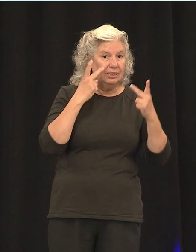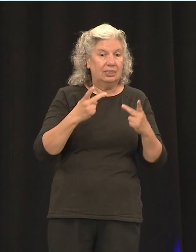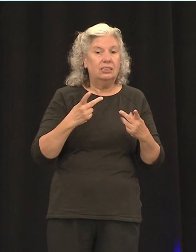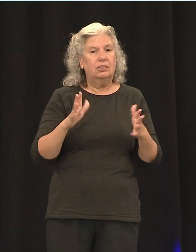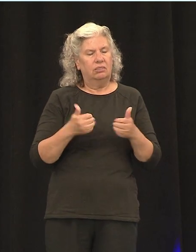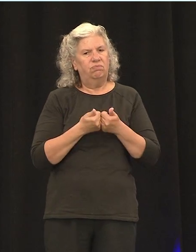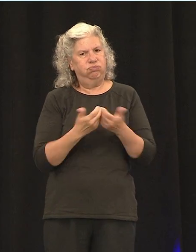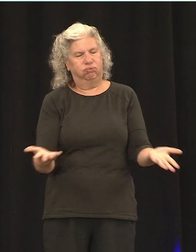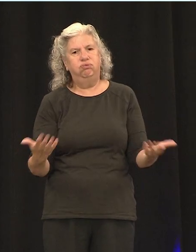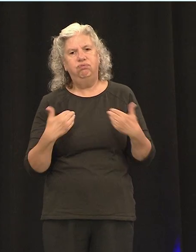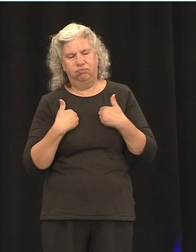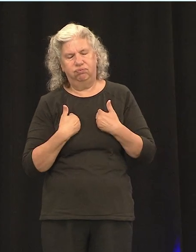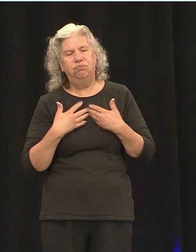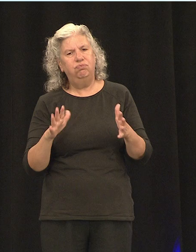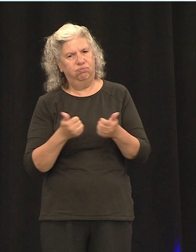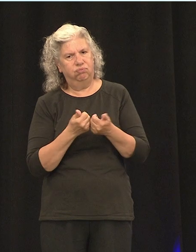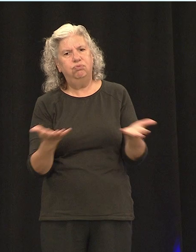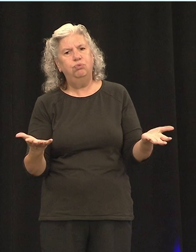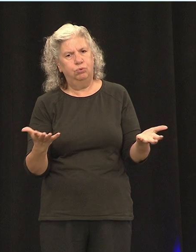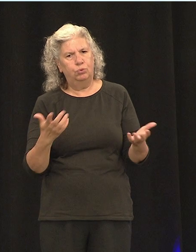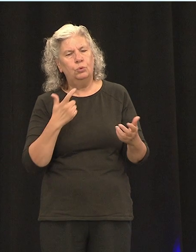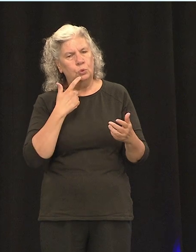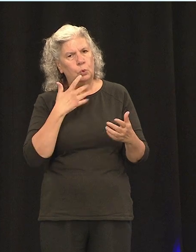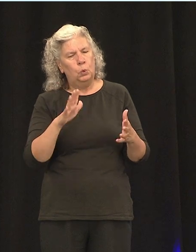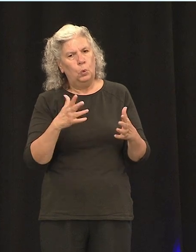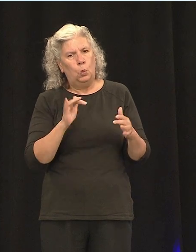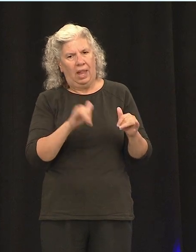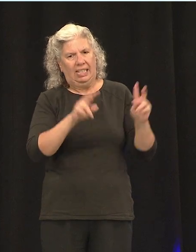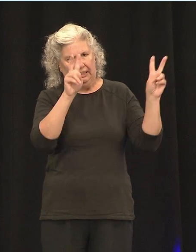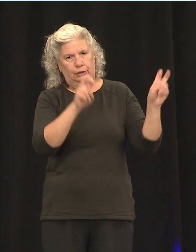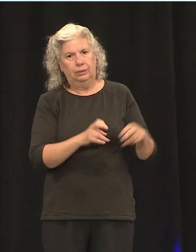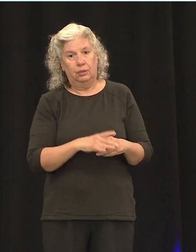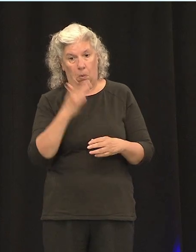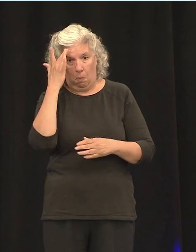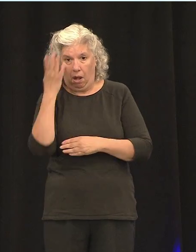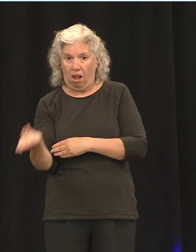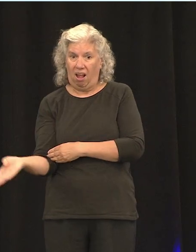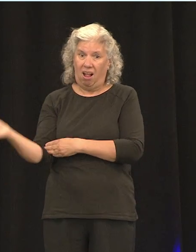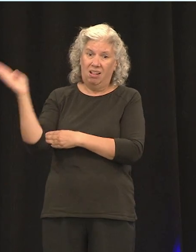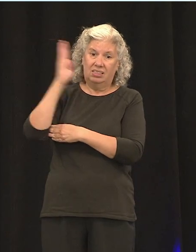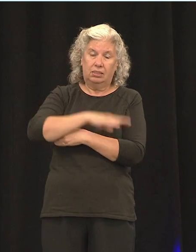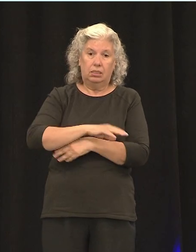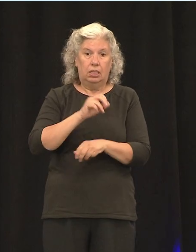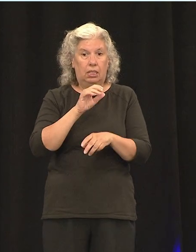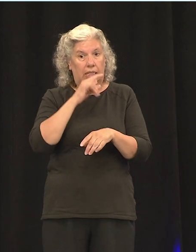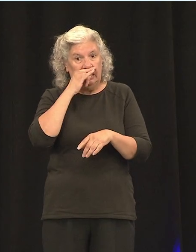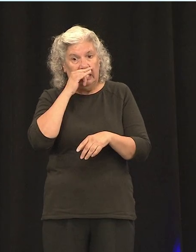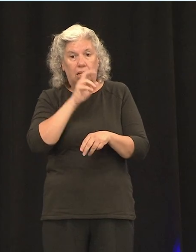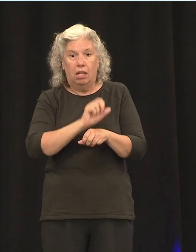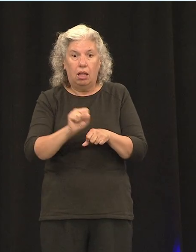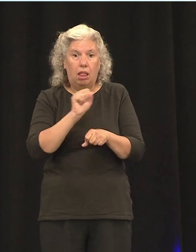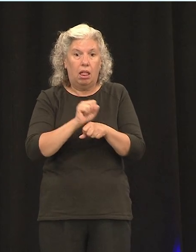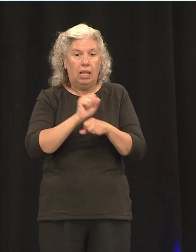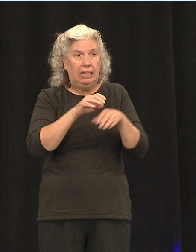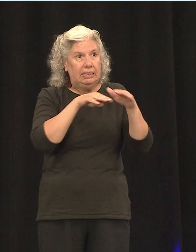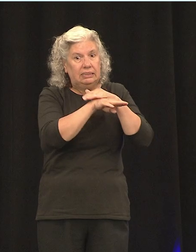because at the end of the day, the kids are working really hard to access, everything that's going on in the